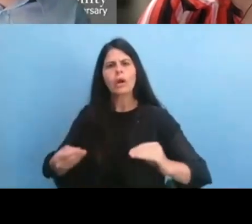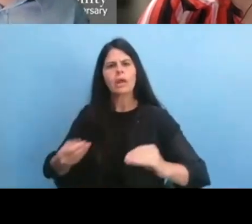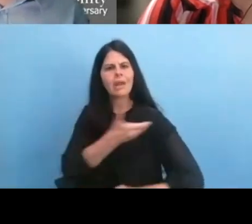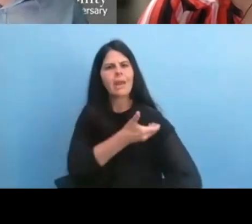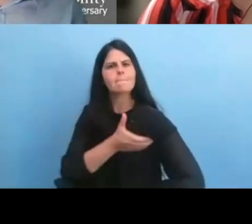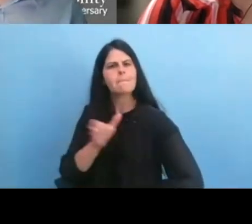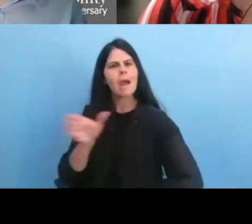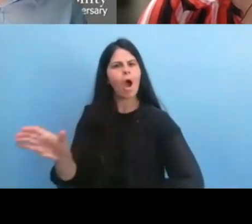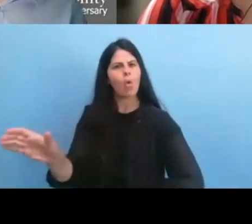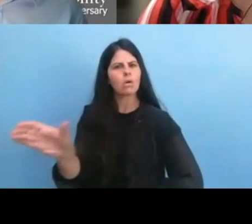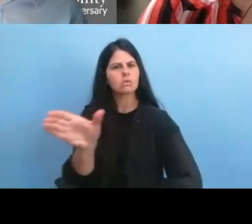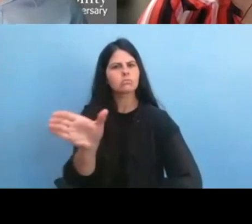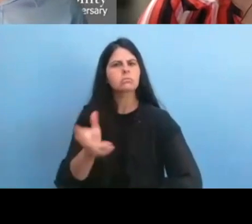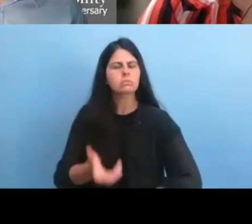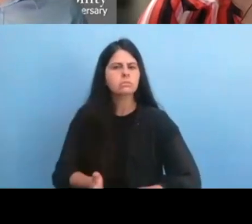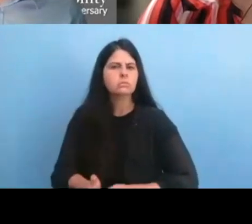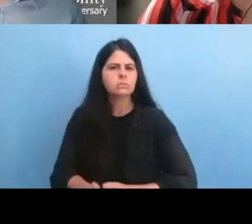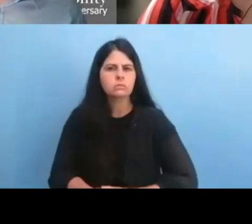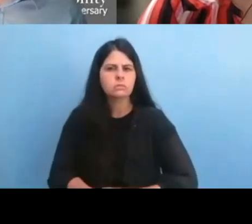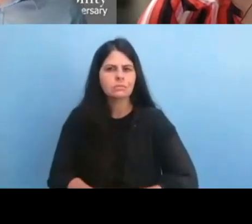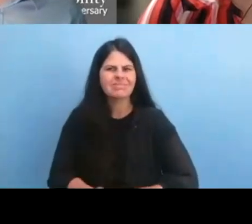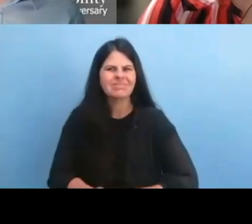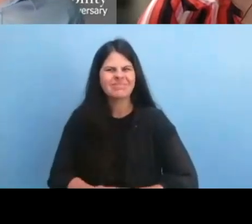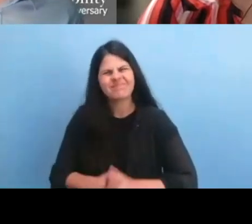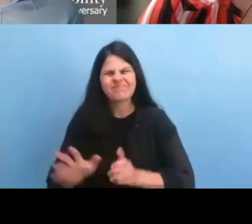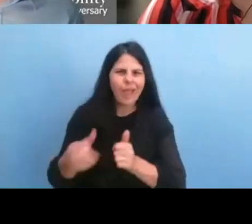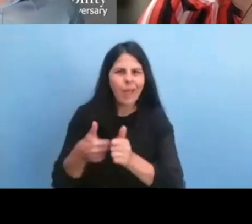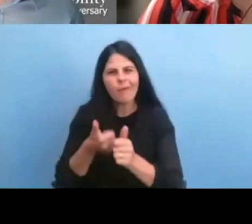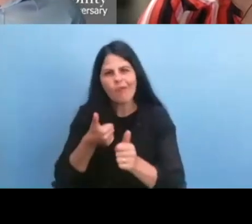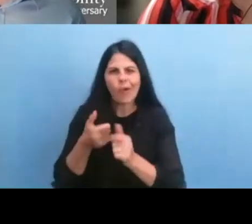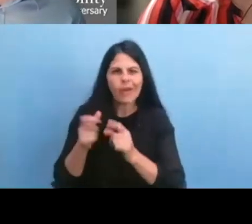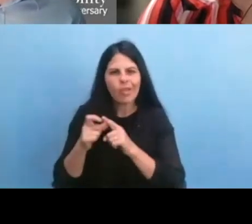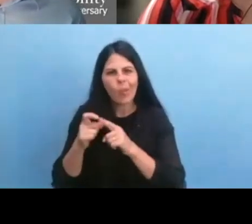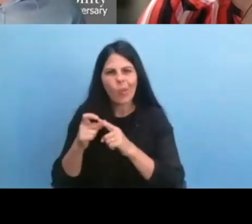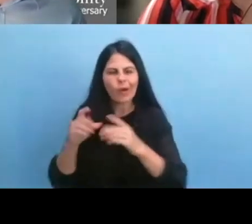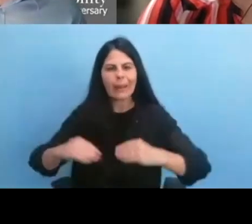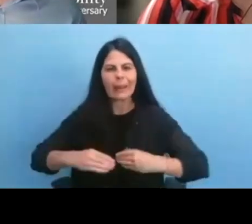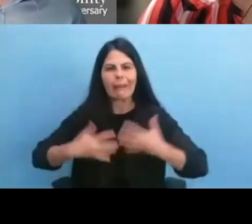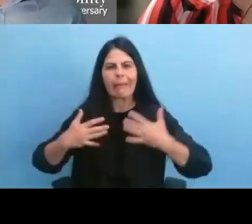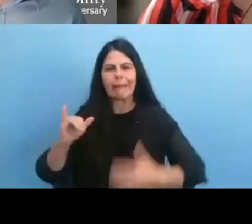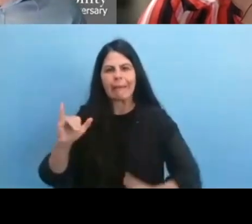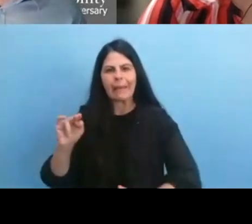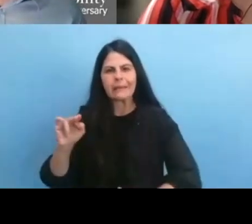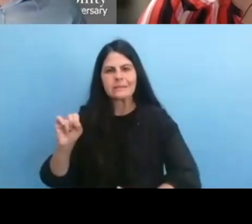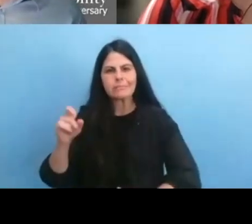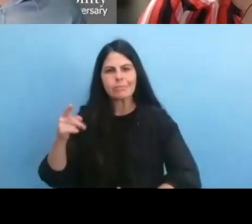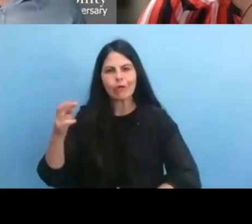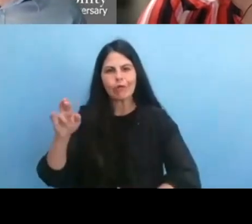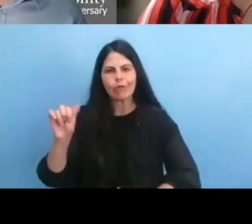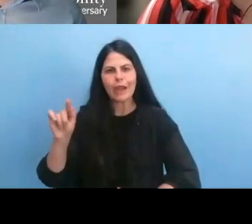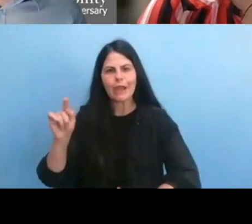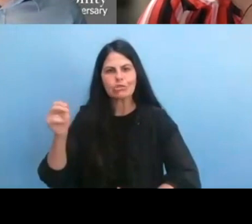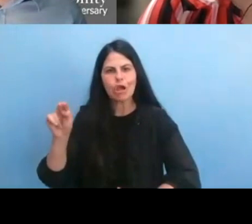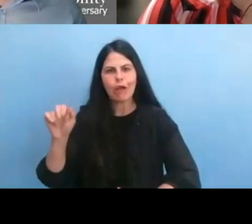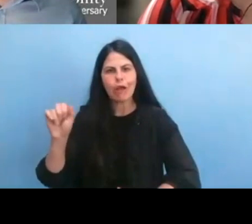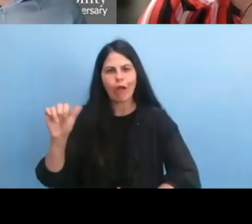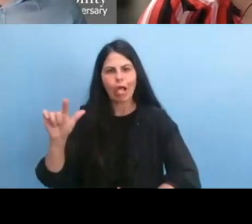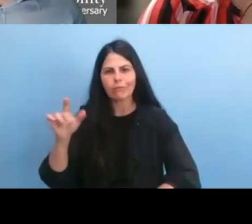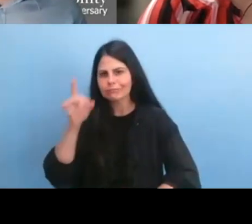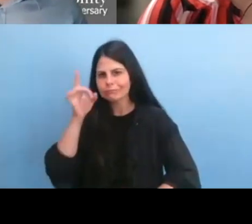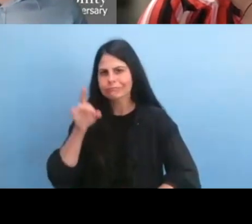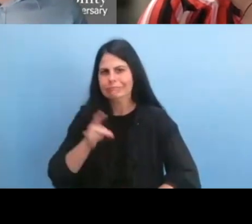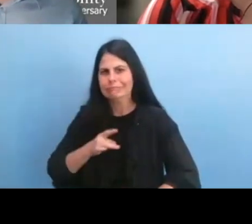empowering. And I'm avoiding the word inspirational because I don't like that word, and I don't like